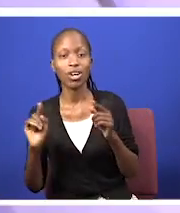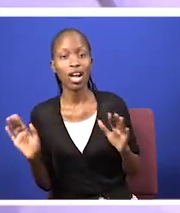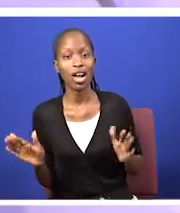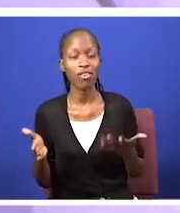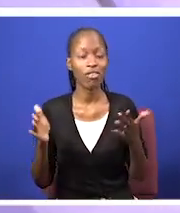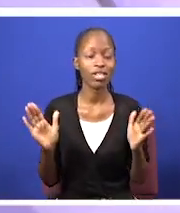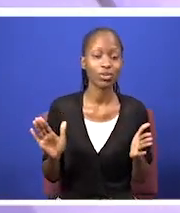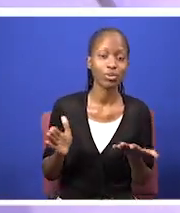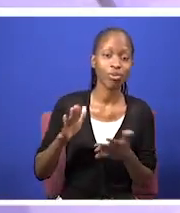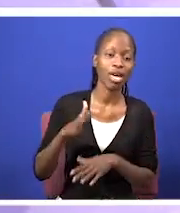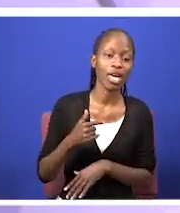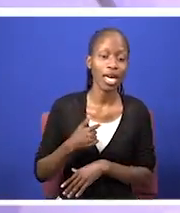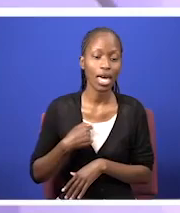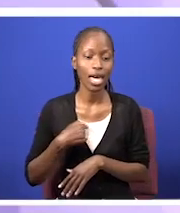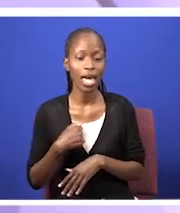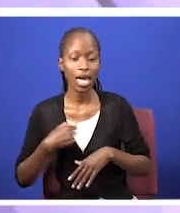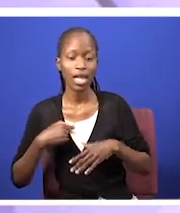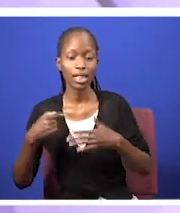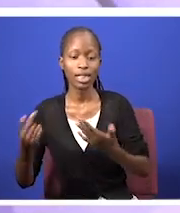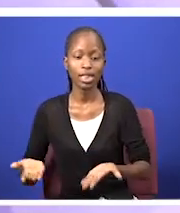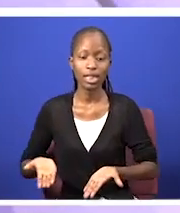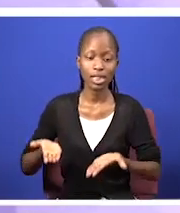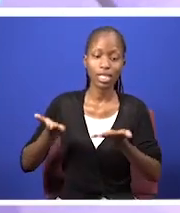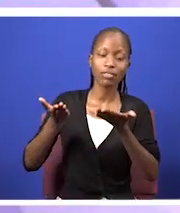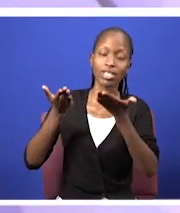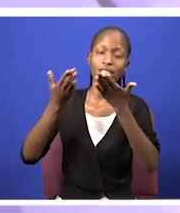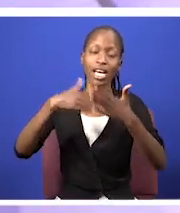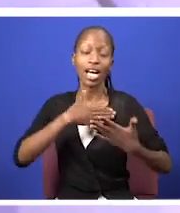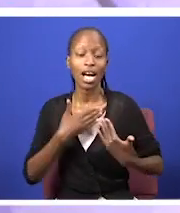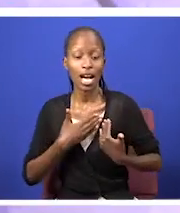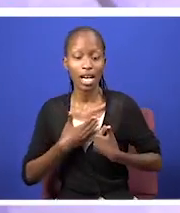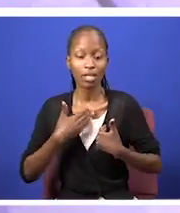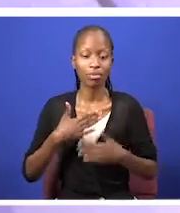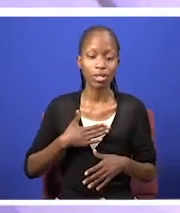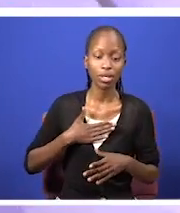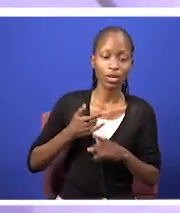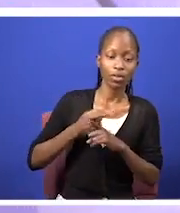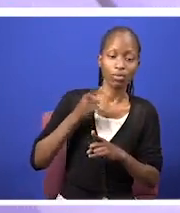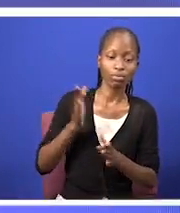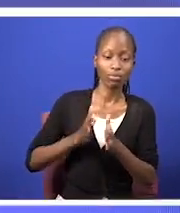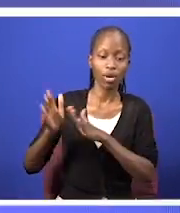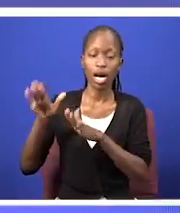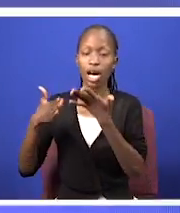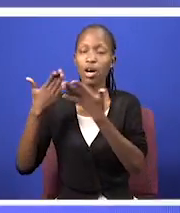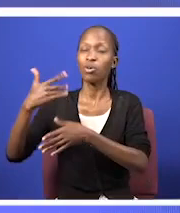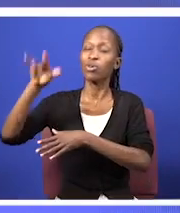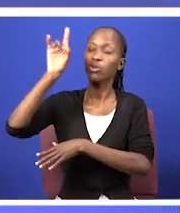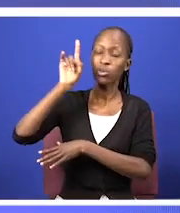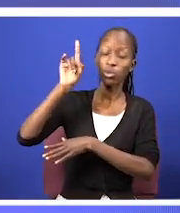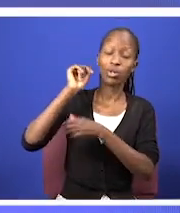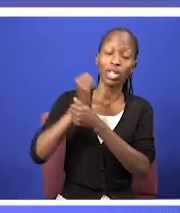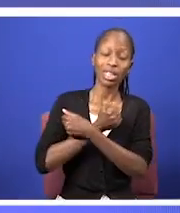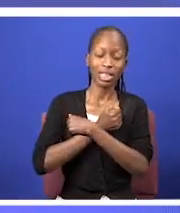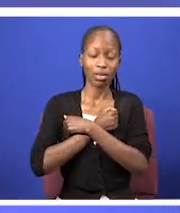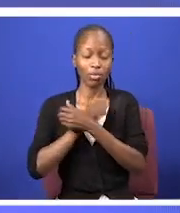love, to encourage me, lifting my heart from the snare. How you love